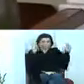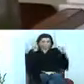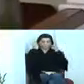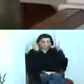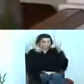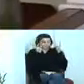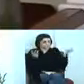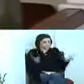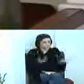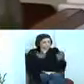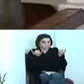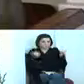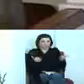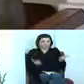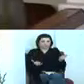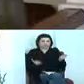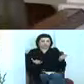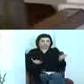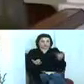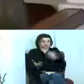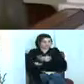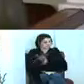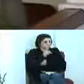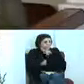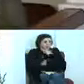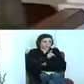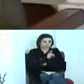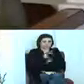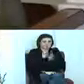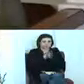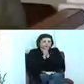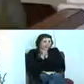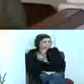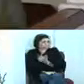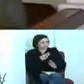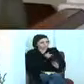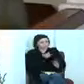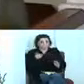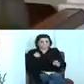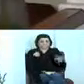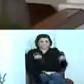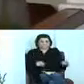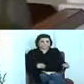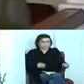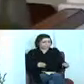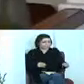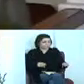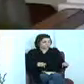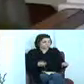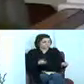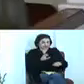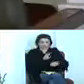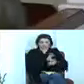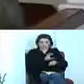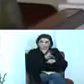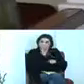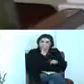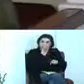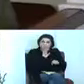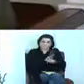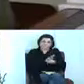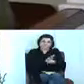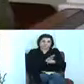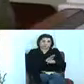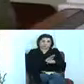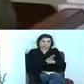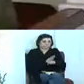morning, is becoming a member of this church. Amen. Commit it. If you're a member, you